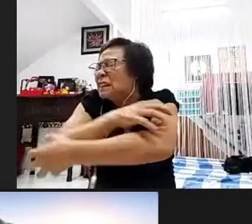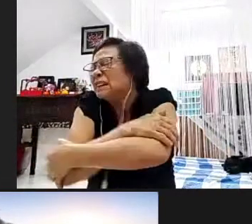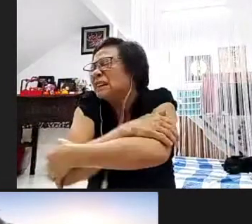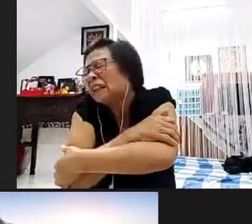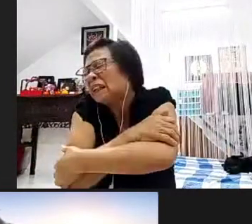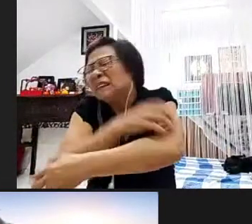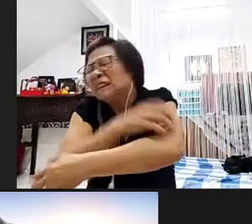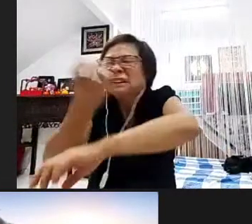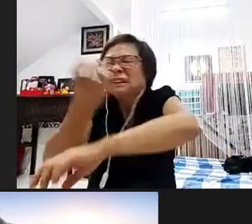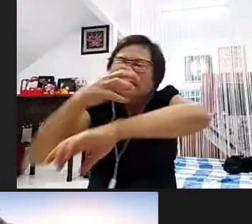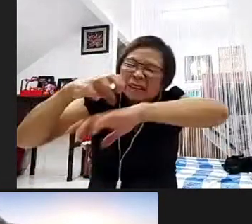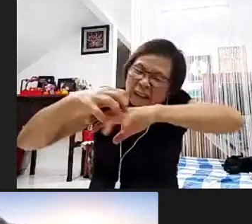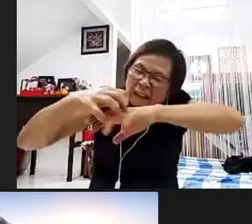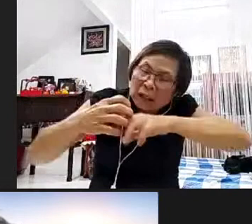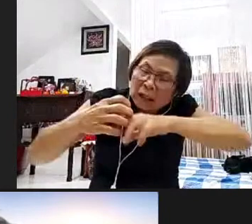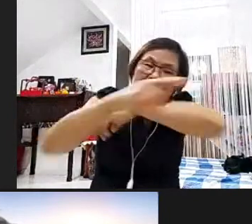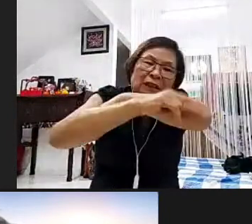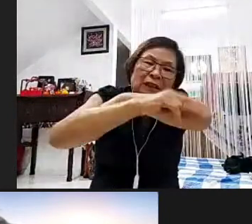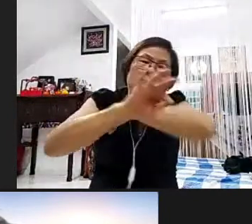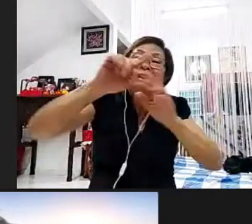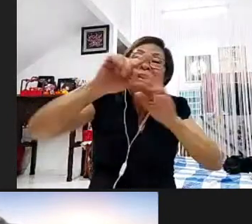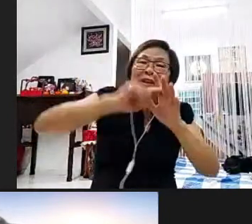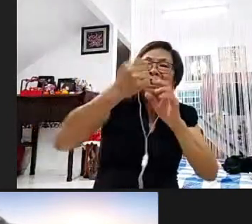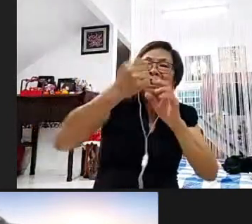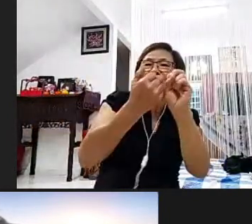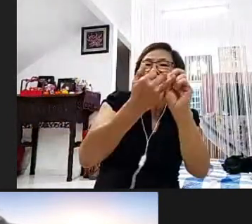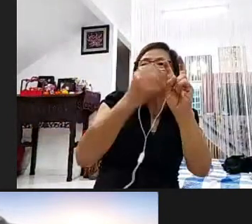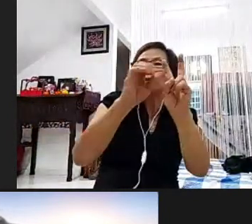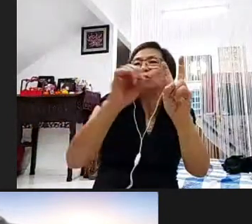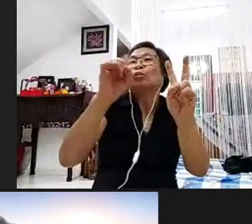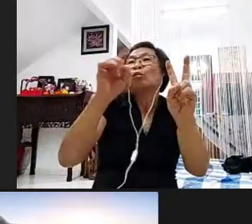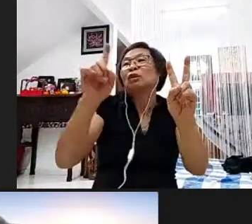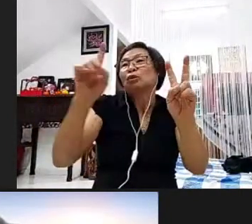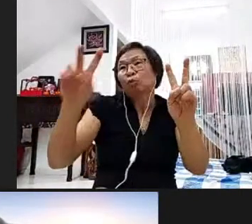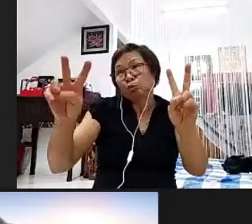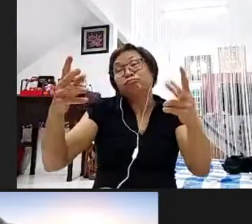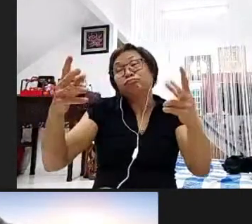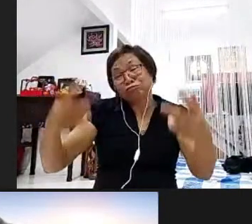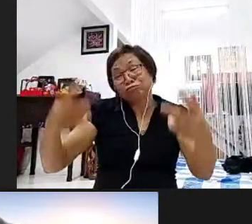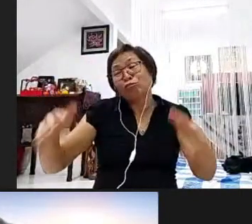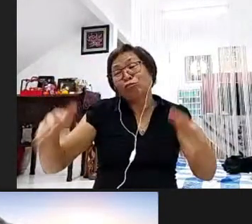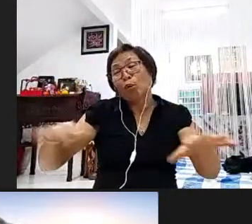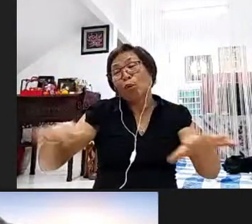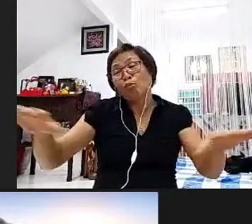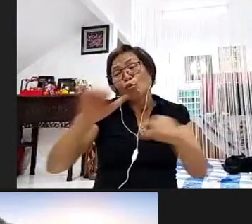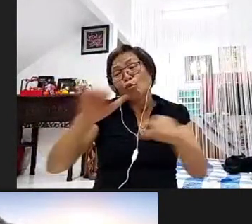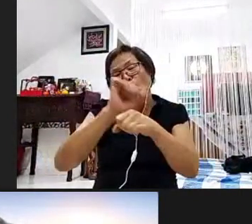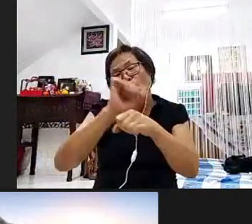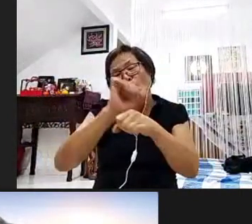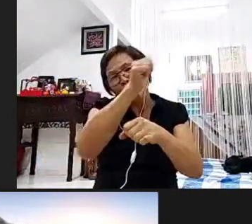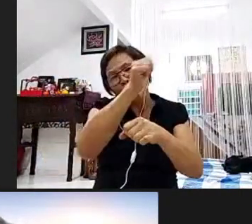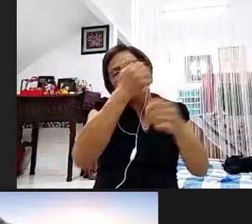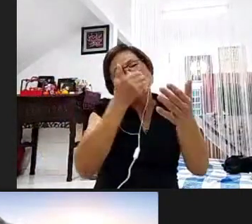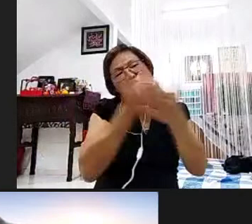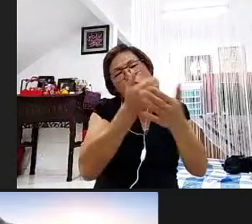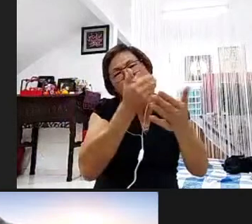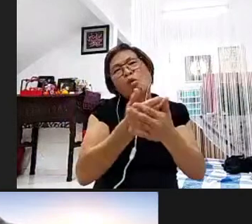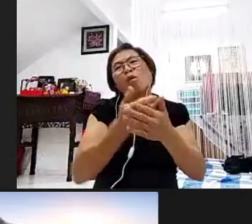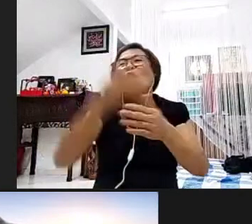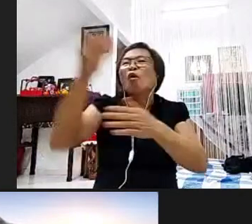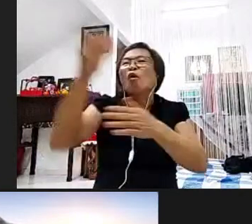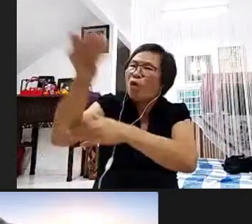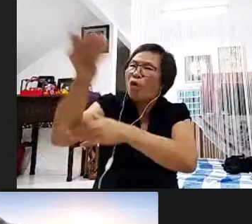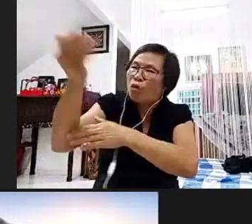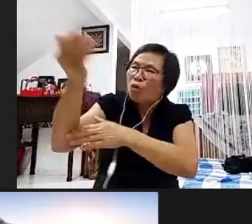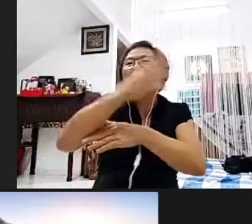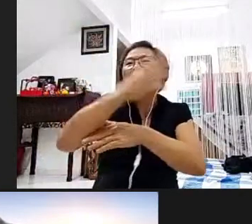since 2012. And naturally, they have done a lot of good work, public forum activities, so on and